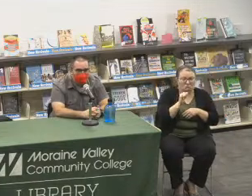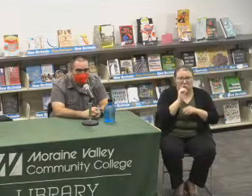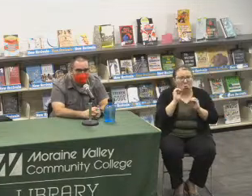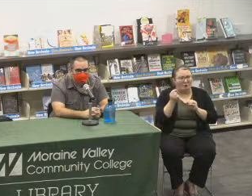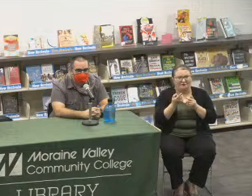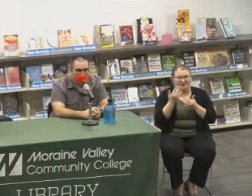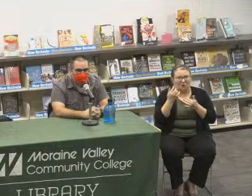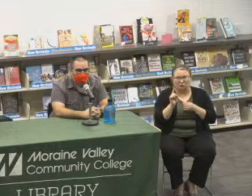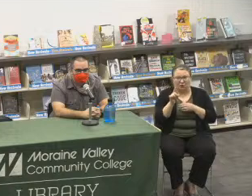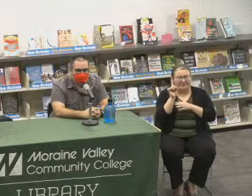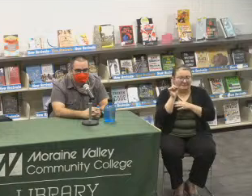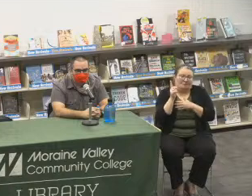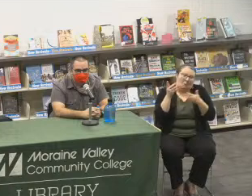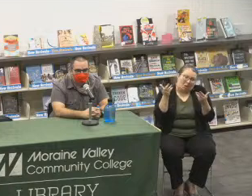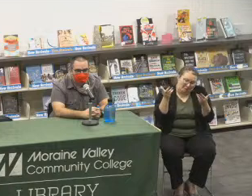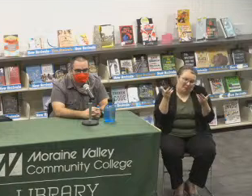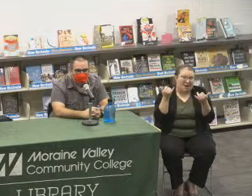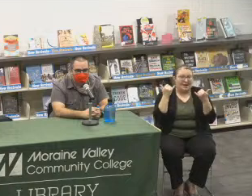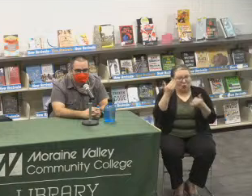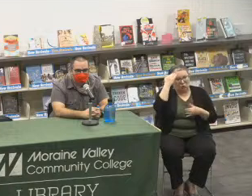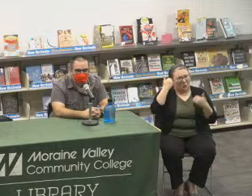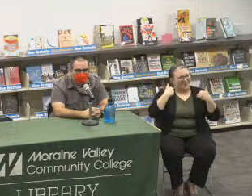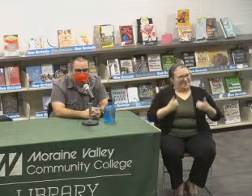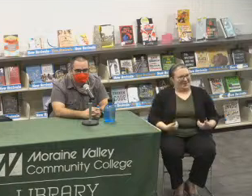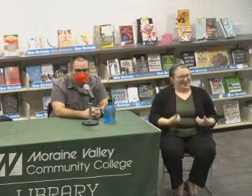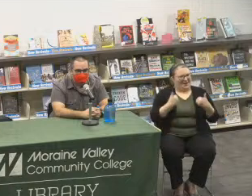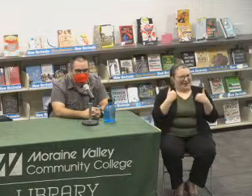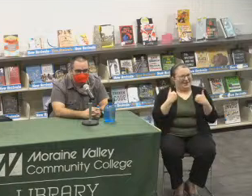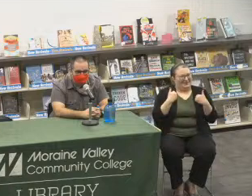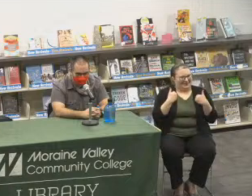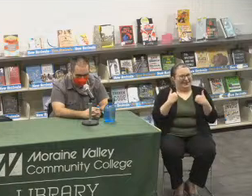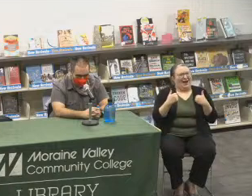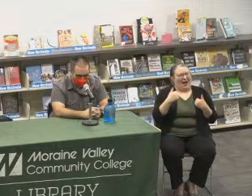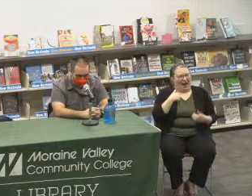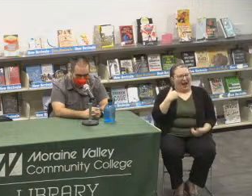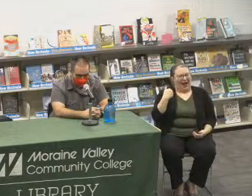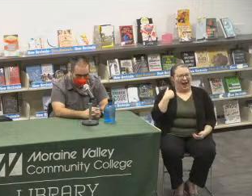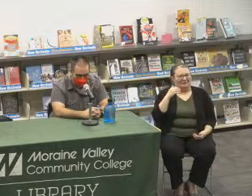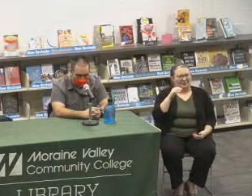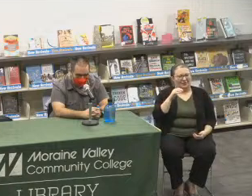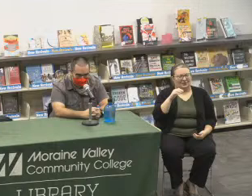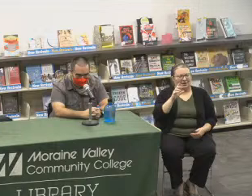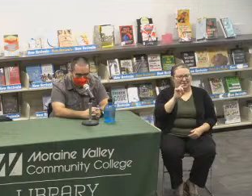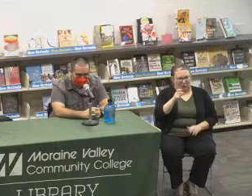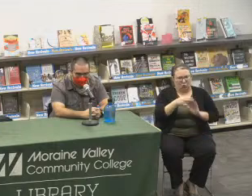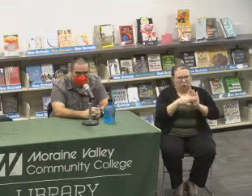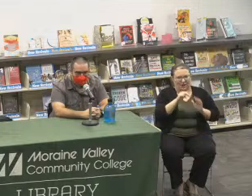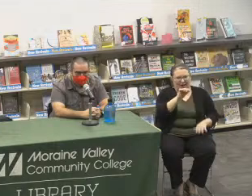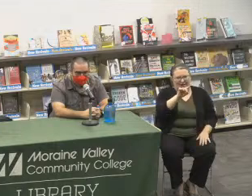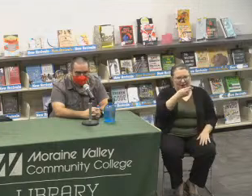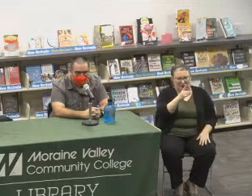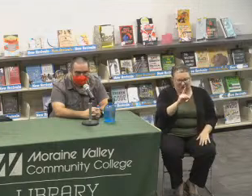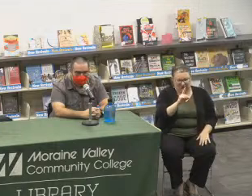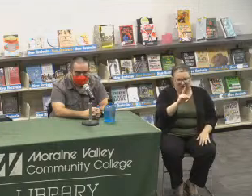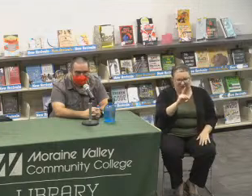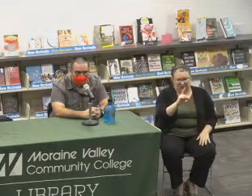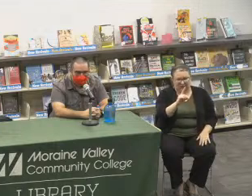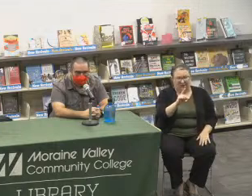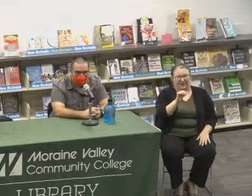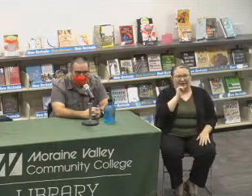finger to put up, well, now you know me. So I have been diagnosed with ADHD inattentive